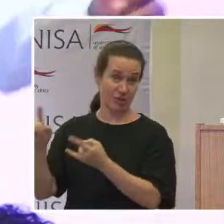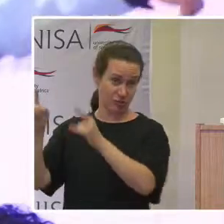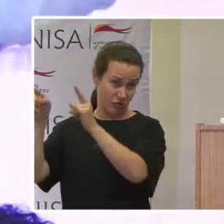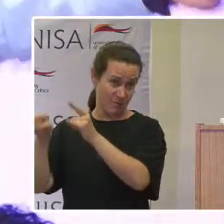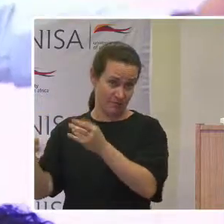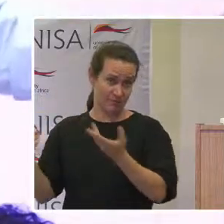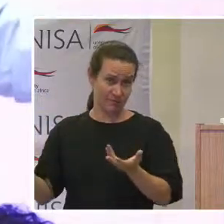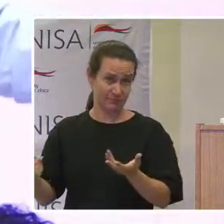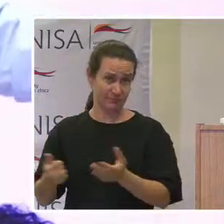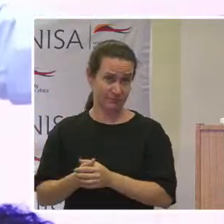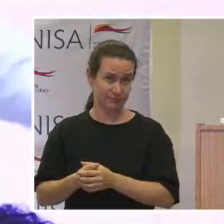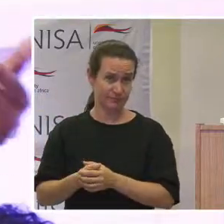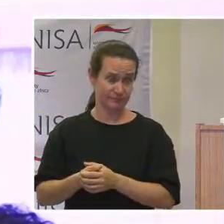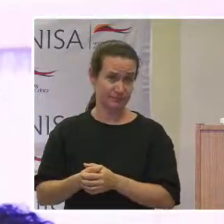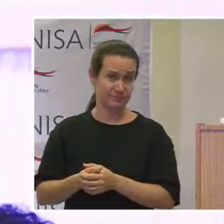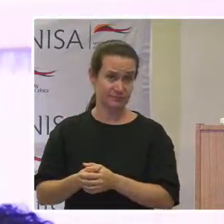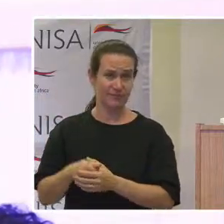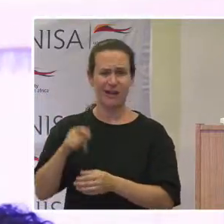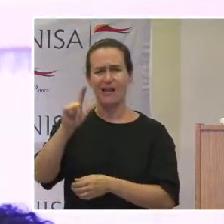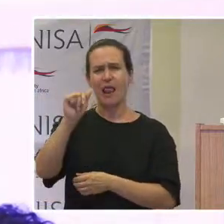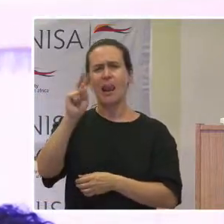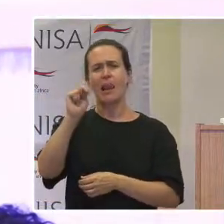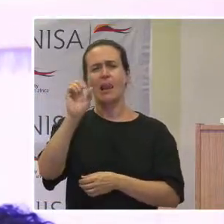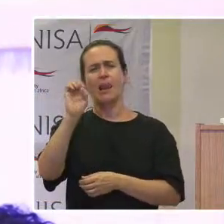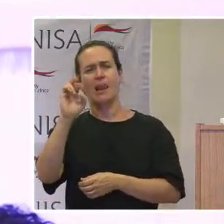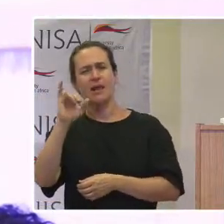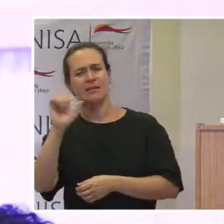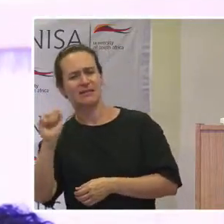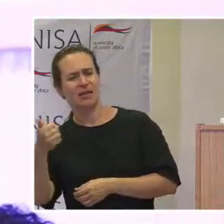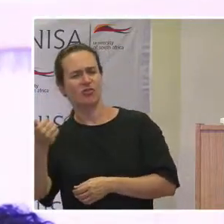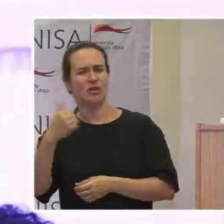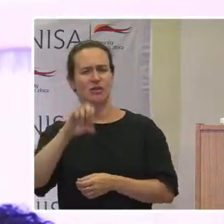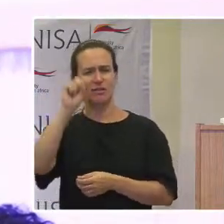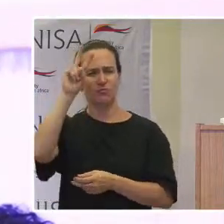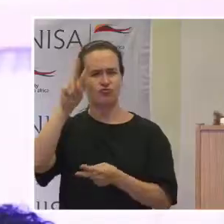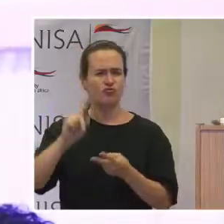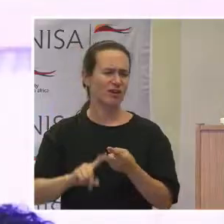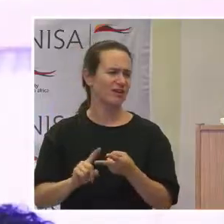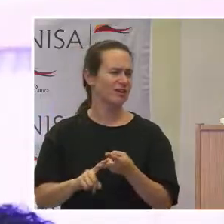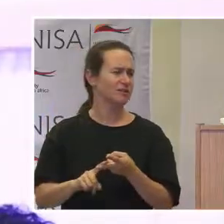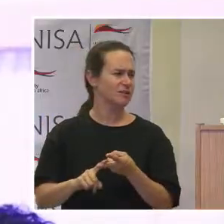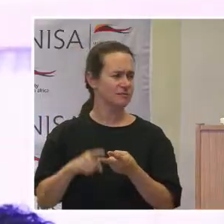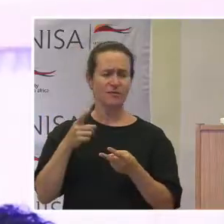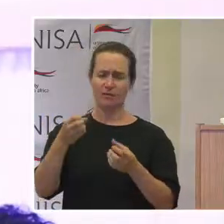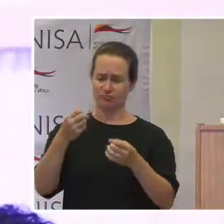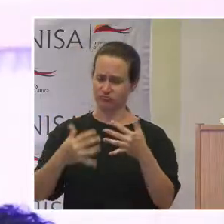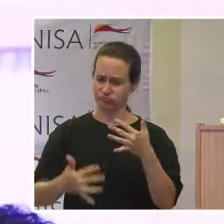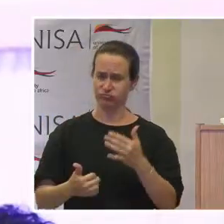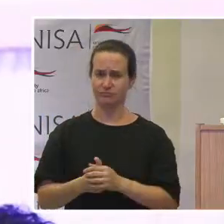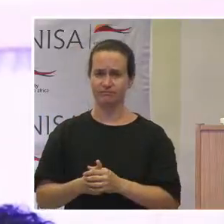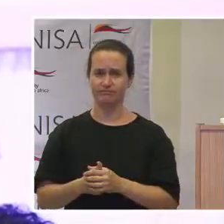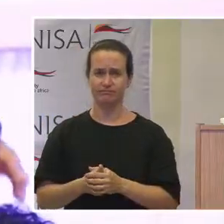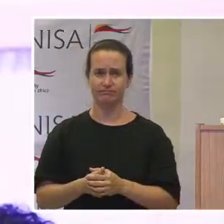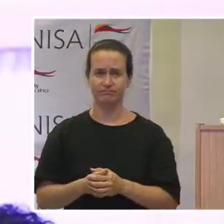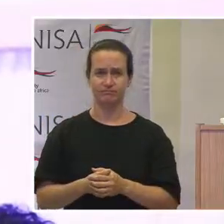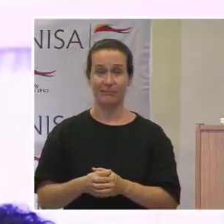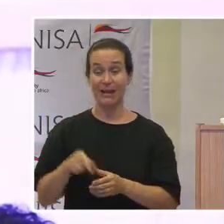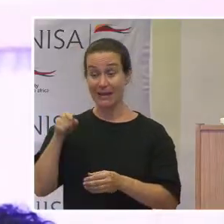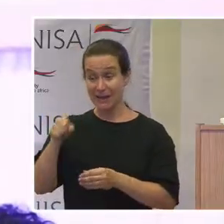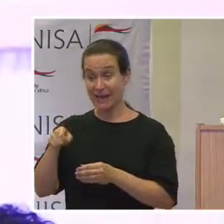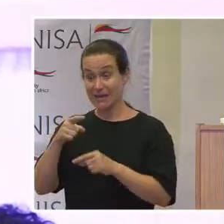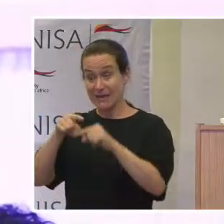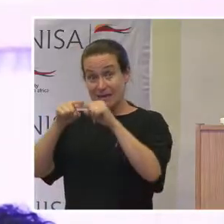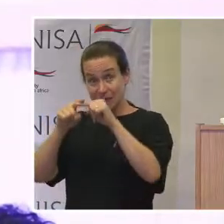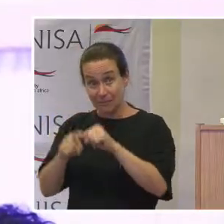around Vanderboom Airport, Lanseria, Springs, there's quite a lot. Those are relying on